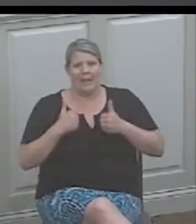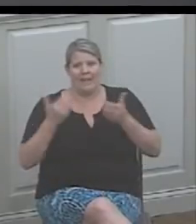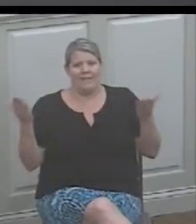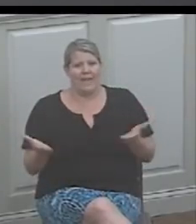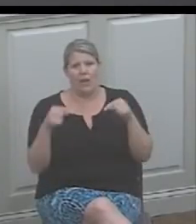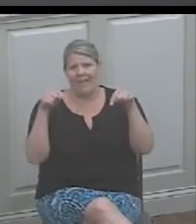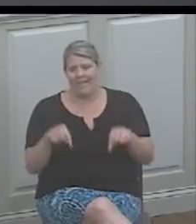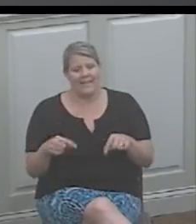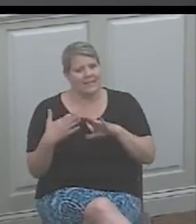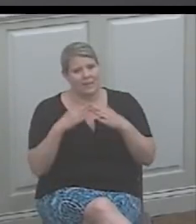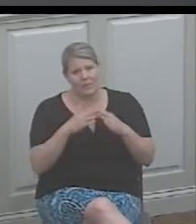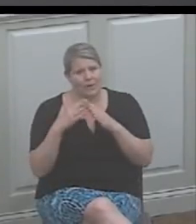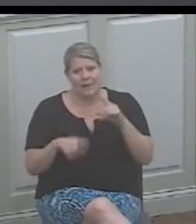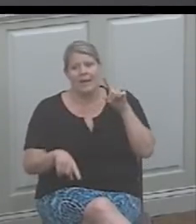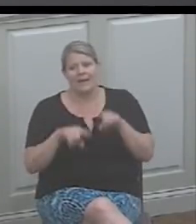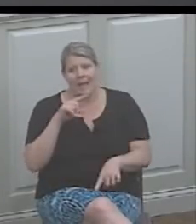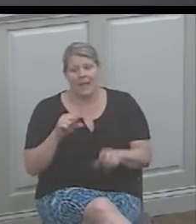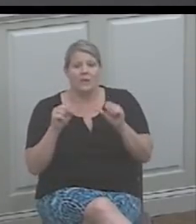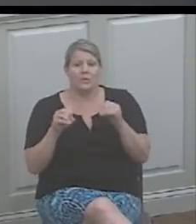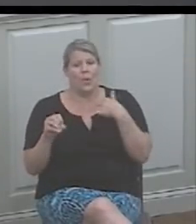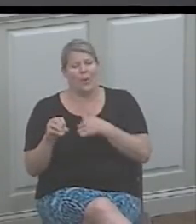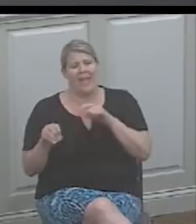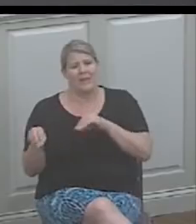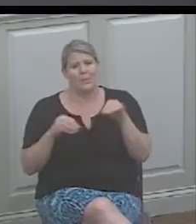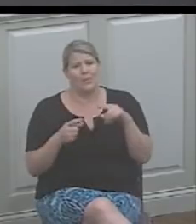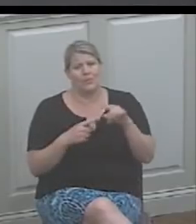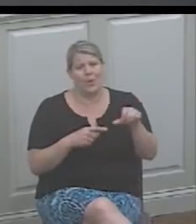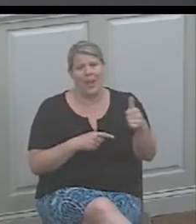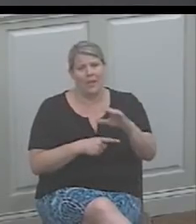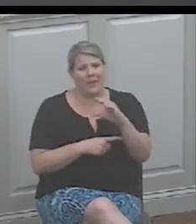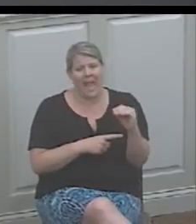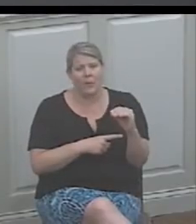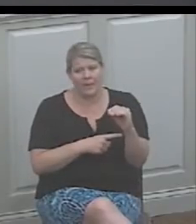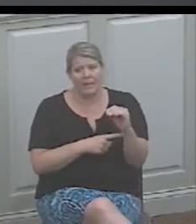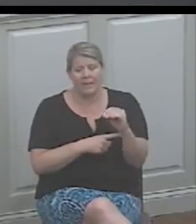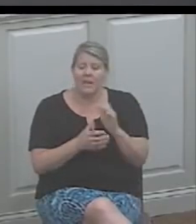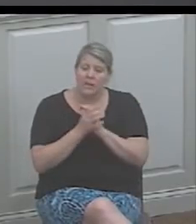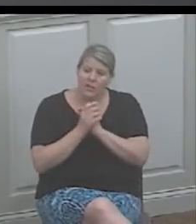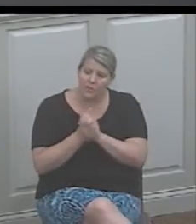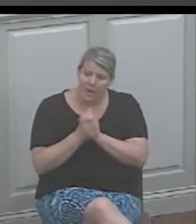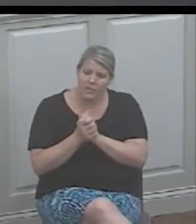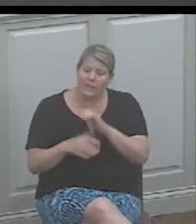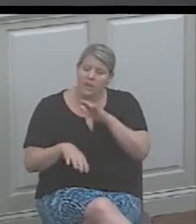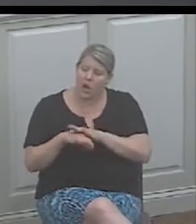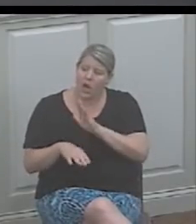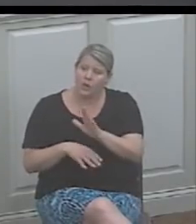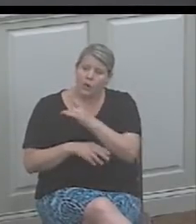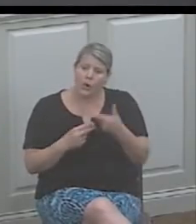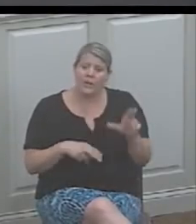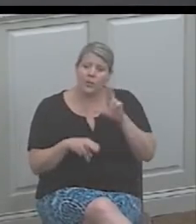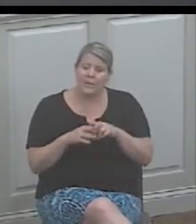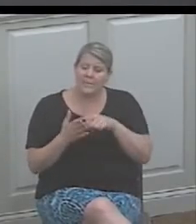and we were forced to move to one of the surrounding counties, and I congratulate you all on your all's raise and moving to the